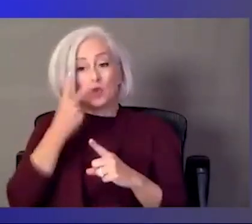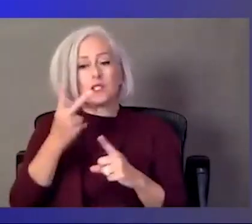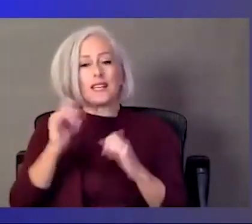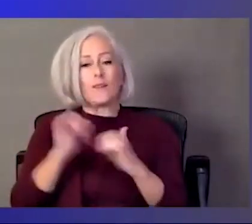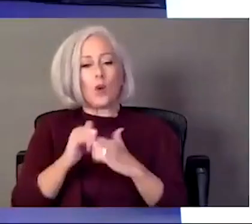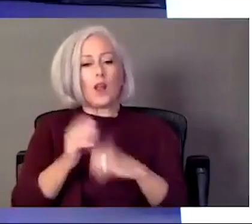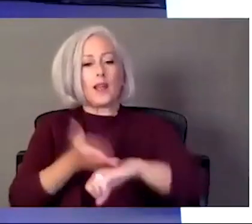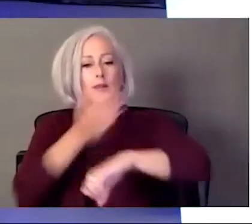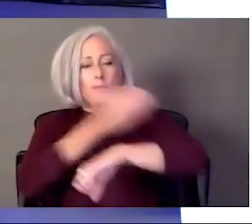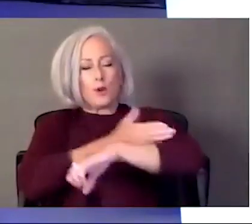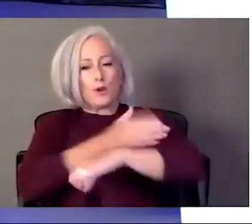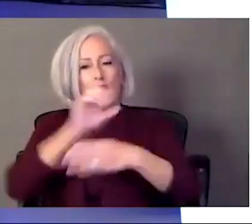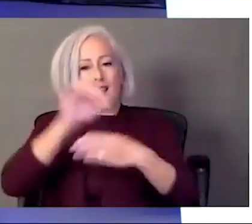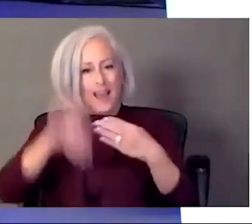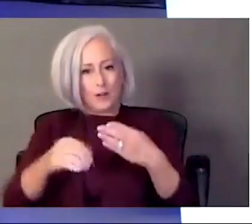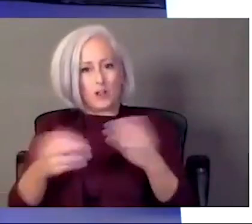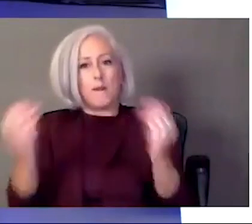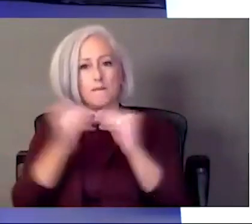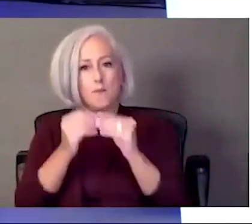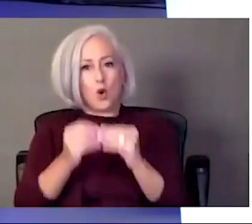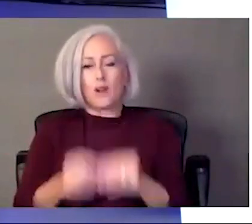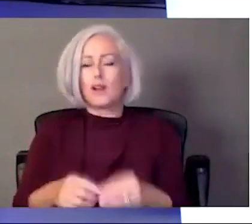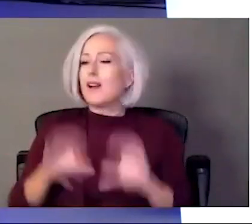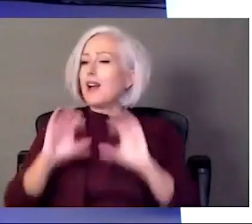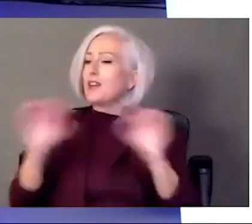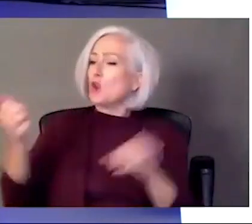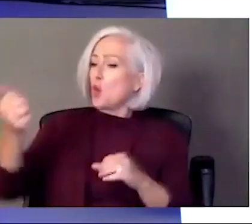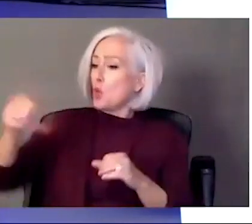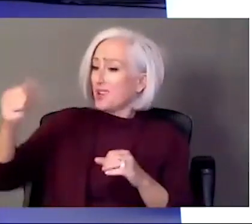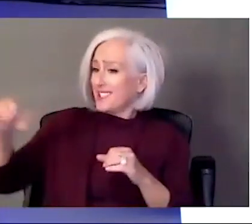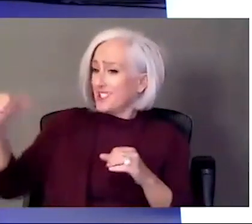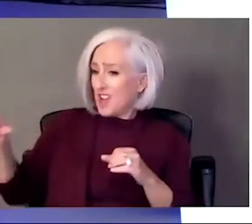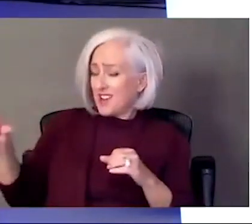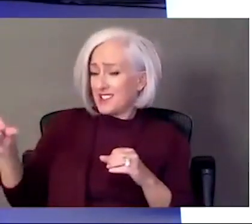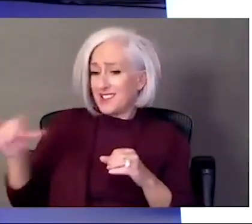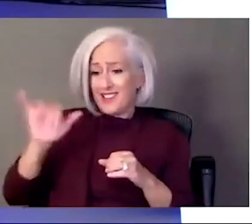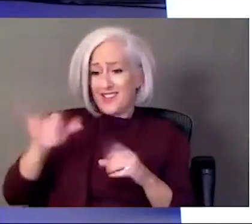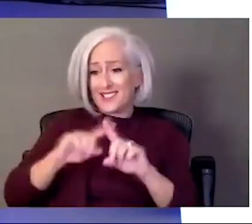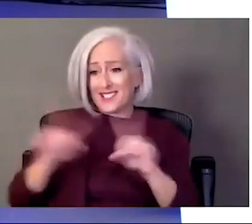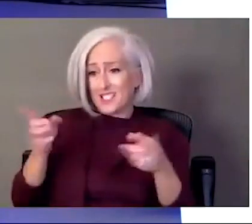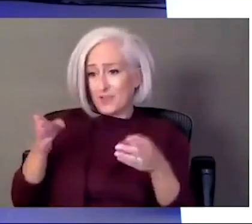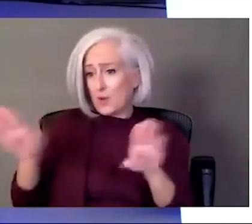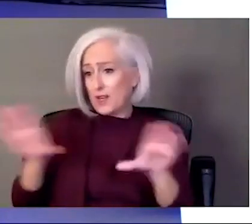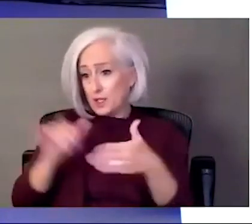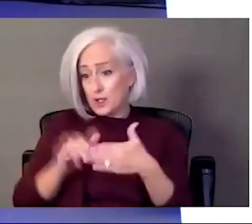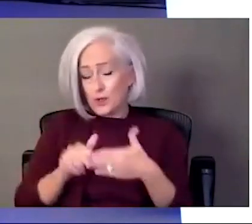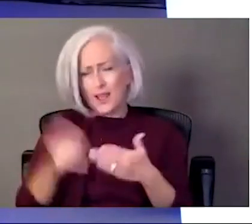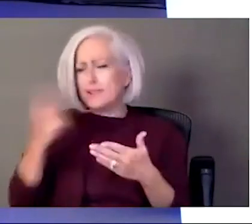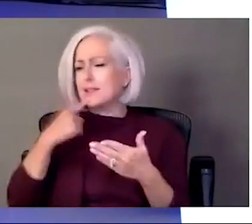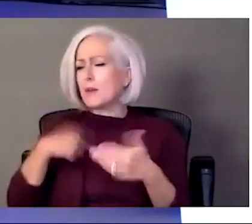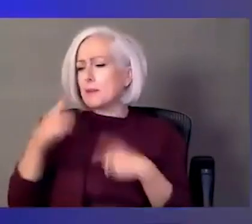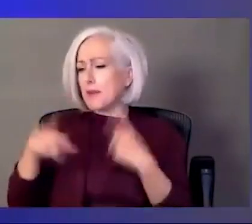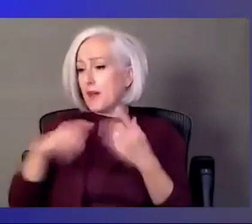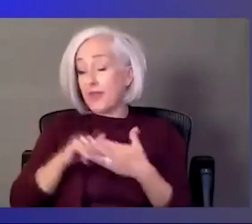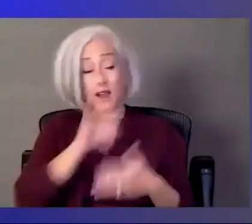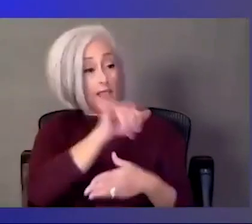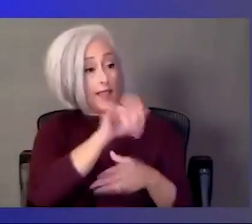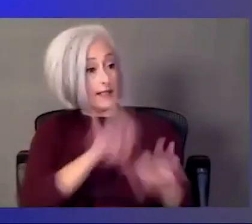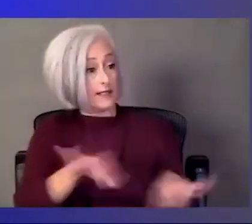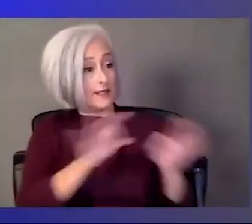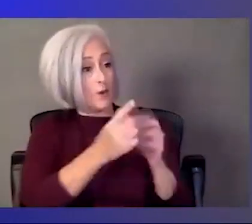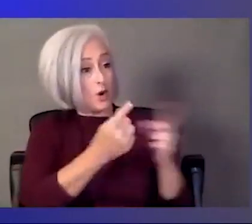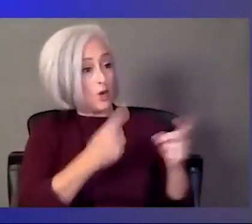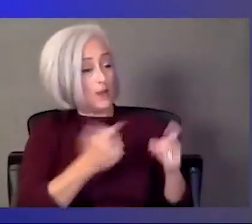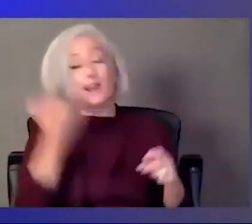of And not a lot of potential curative rejection therapy. and stuff like that, because this is a different way of doing things. Talk to me a little Absolutely. bit It's really an important question. If you use this 18-year-old's T cells in